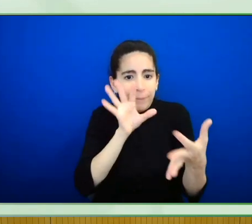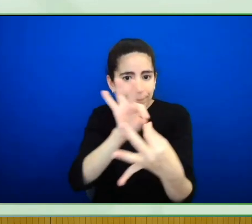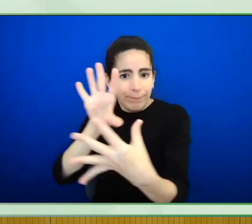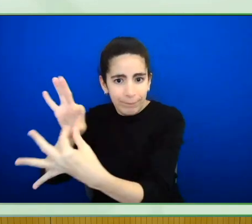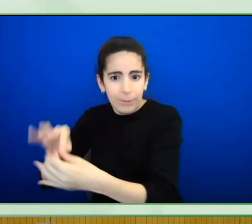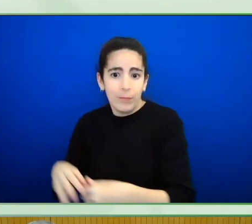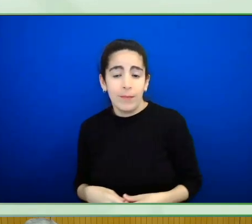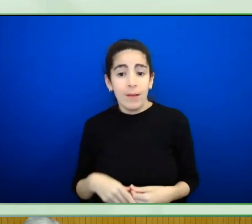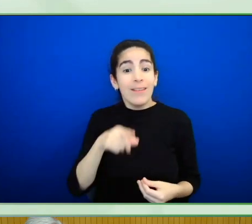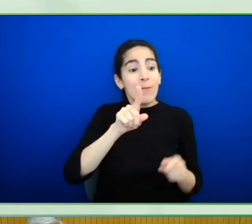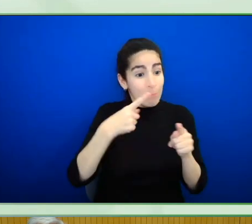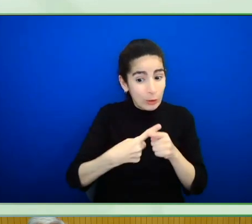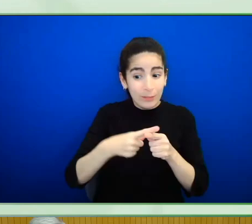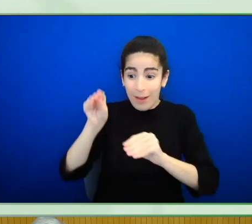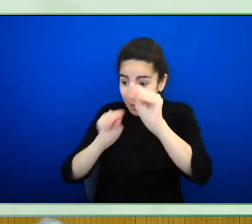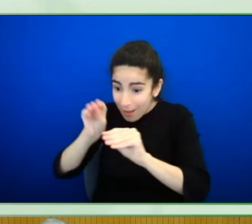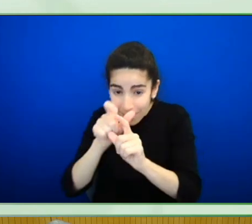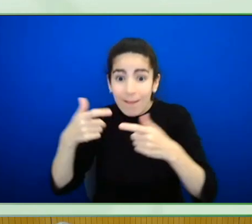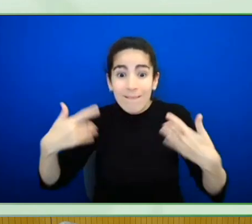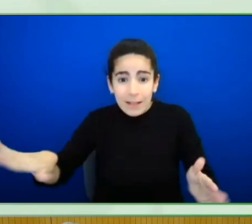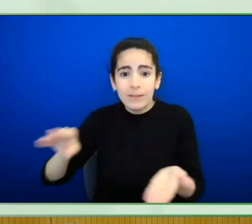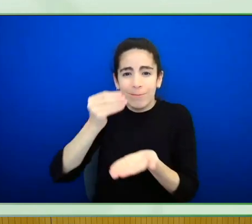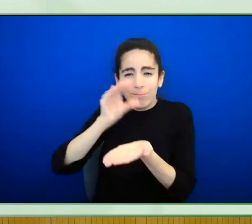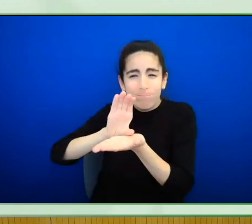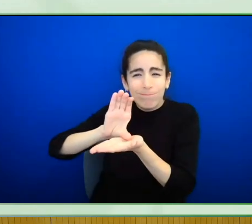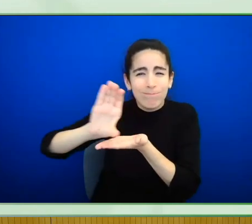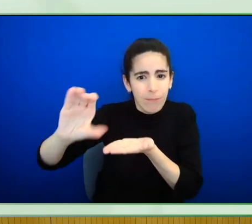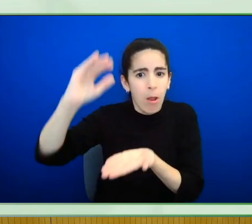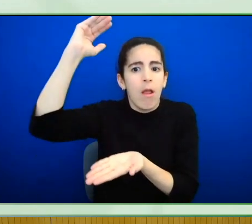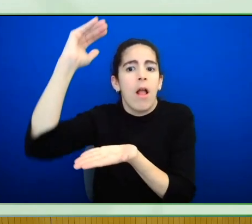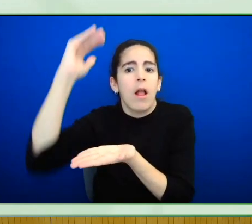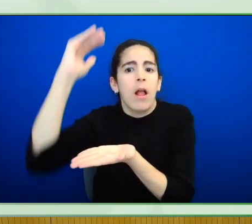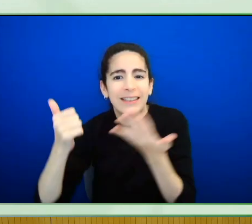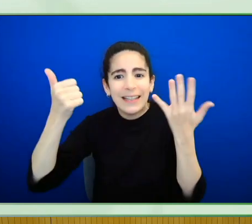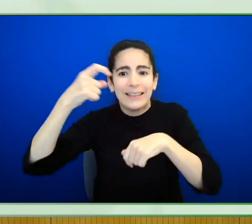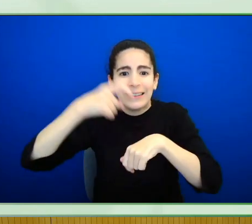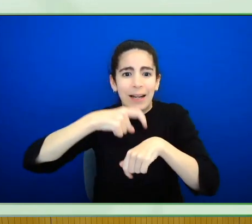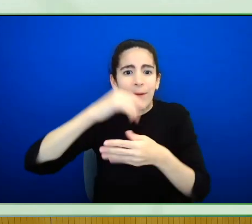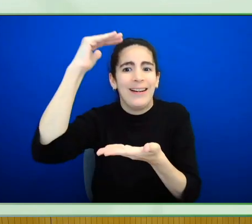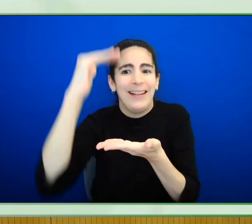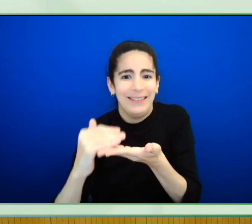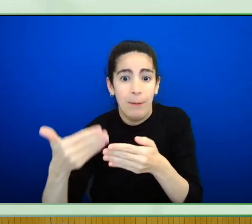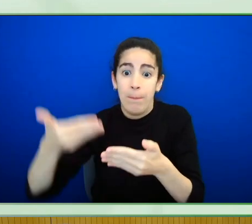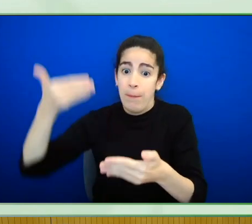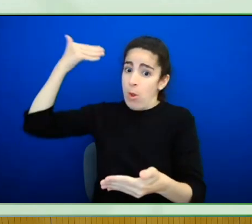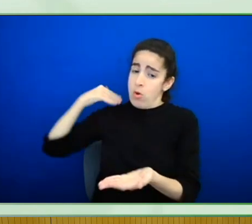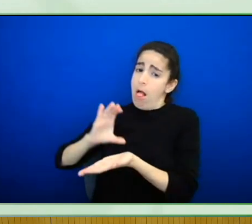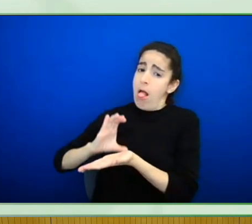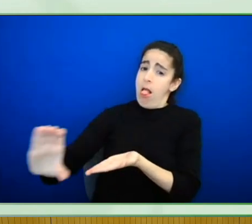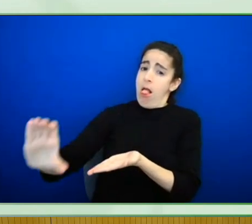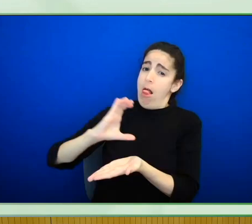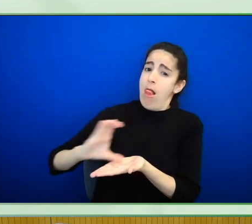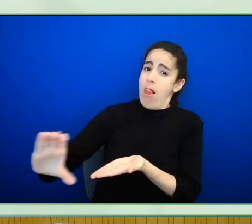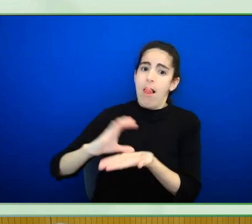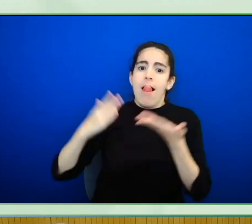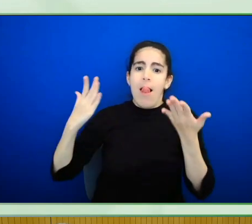And this has brought a revolution, because the main problem is we have to make the screening